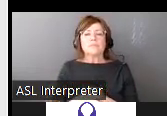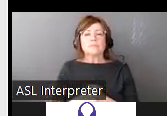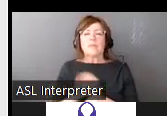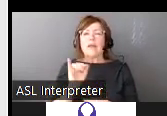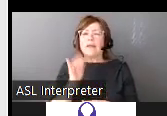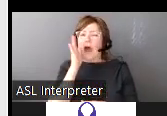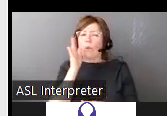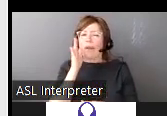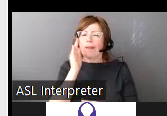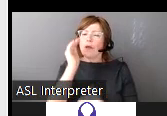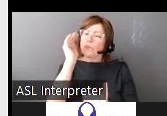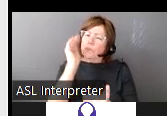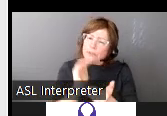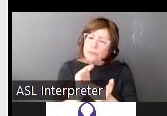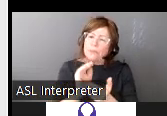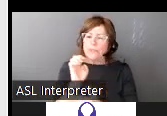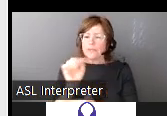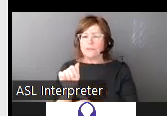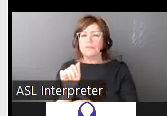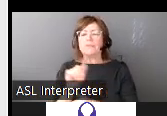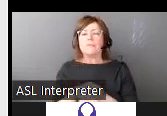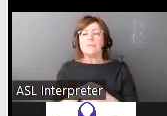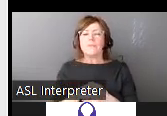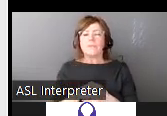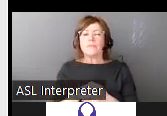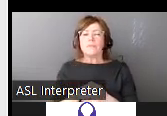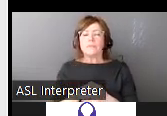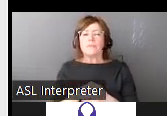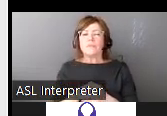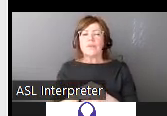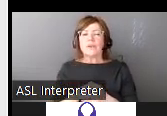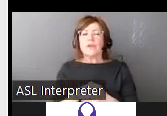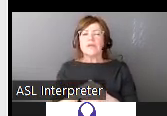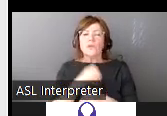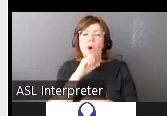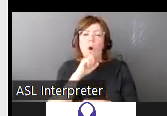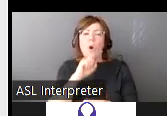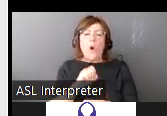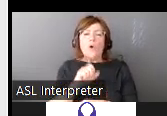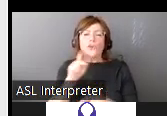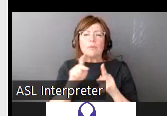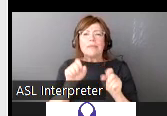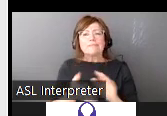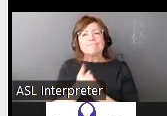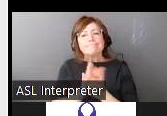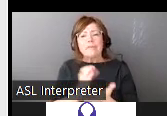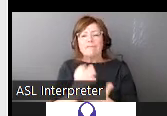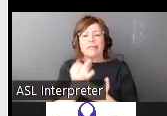that we enable older immigrants to become financially independent by allowing them